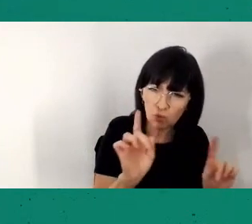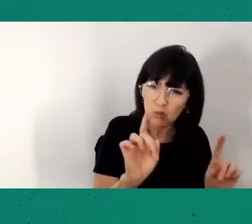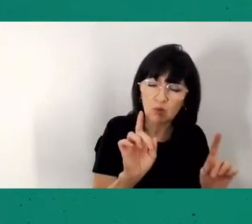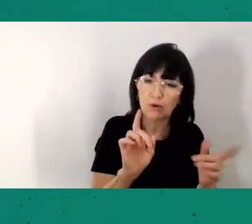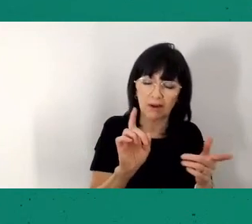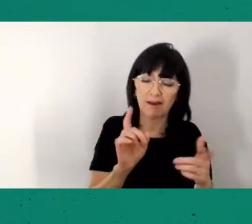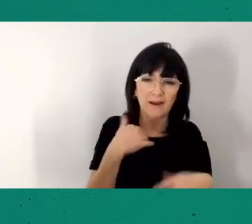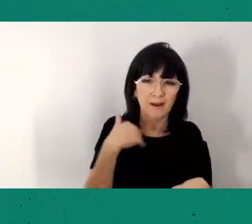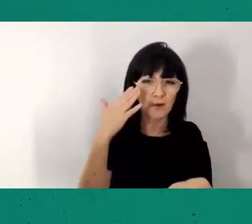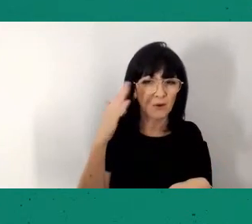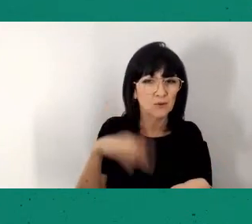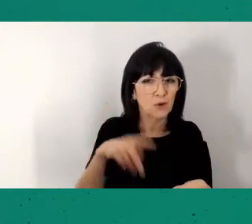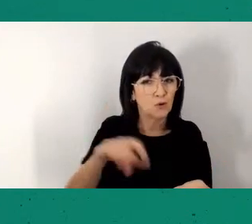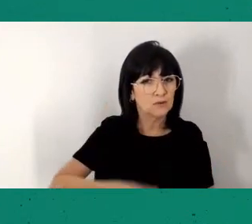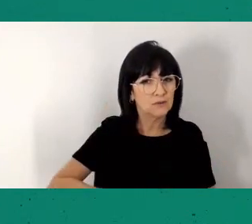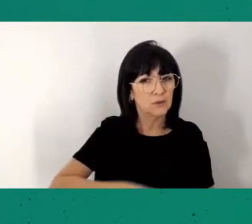about